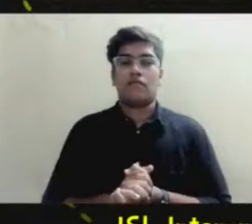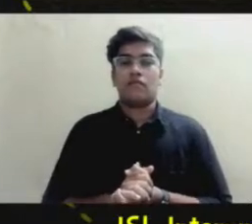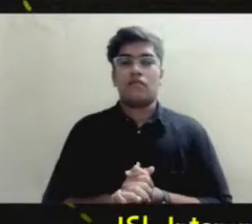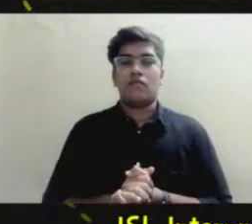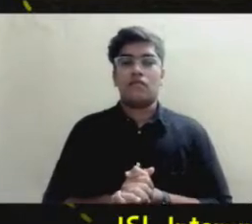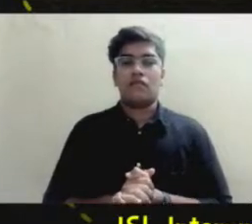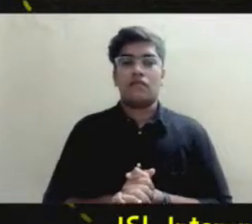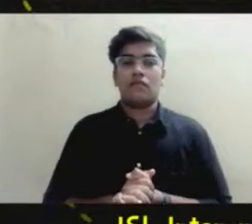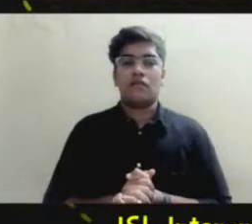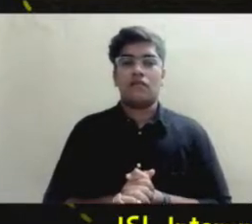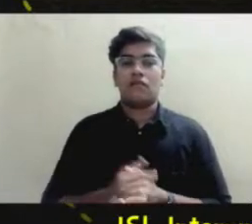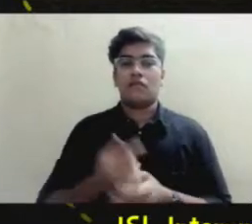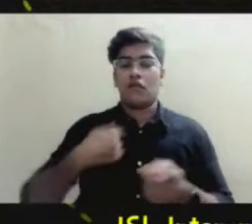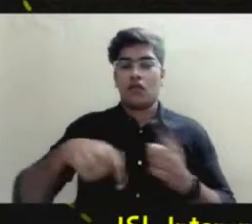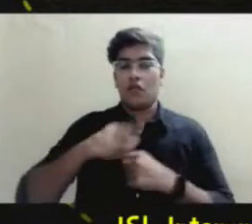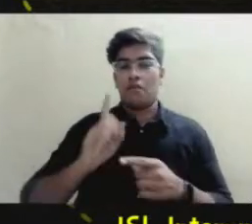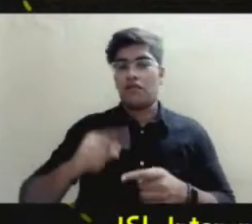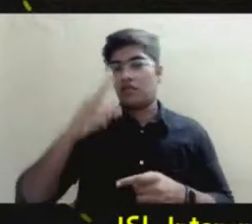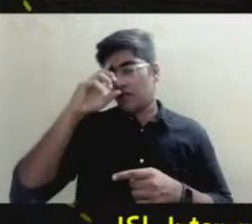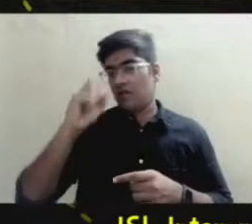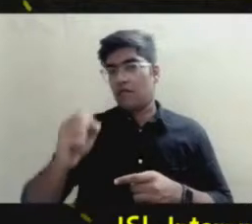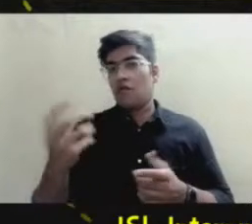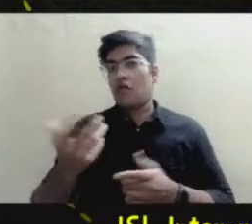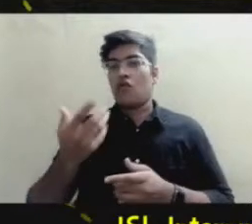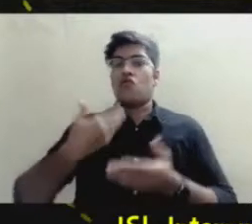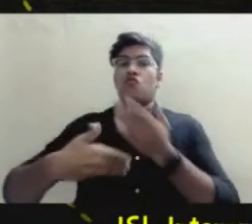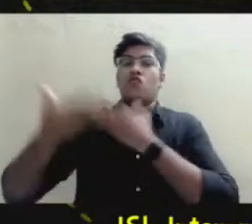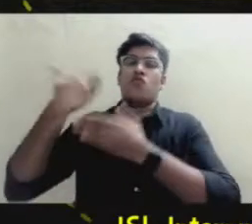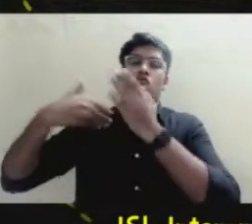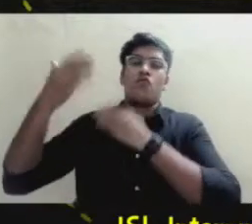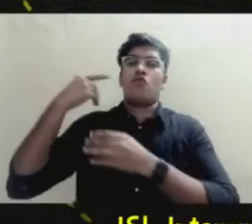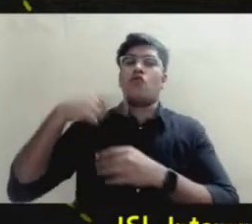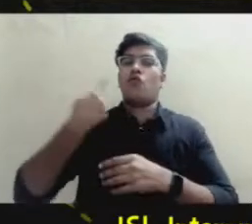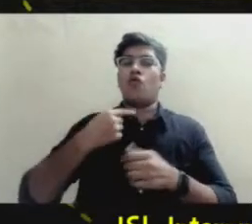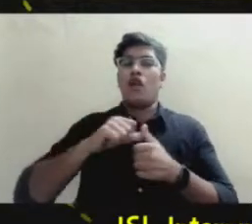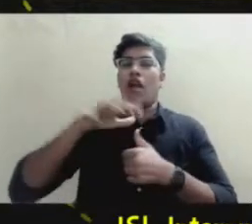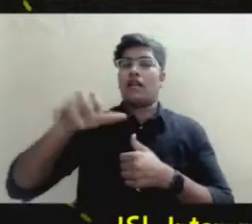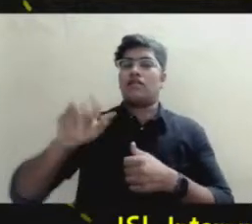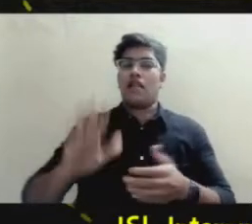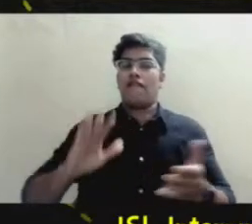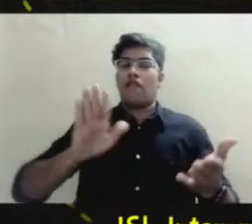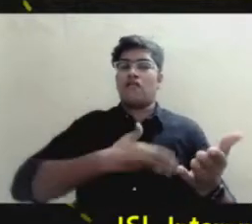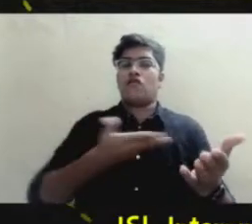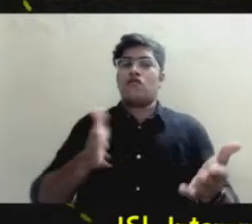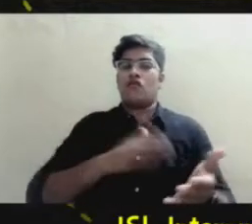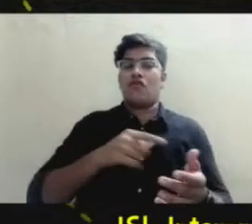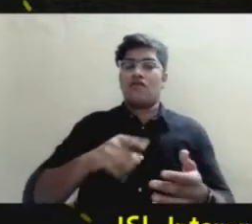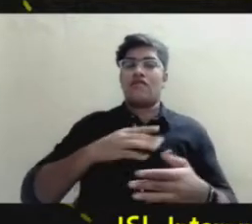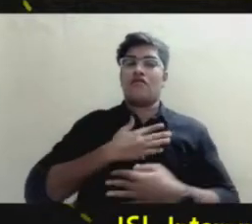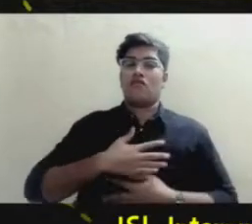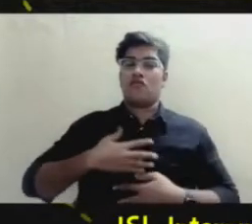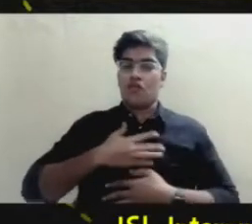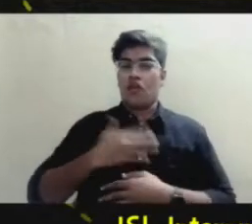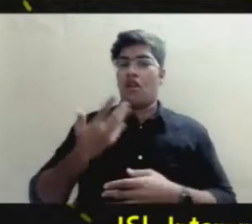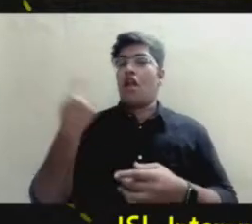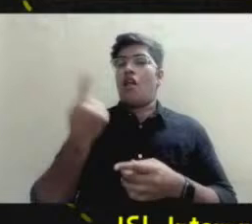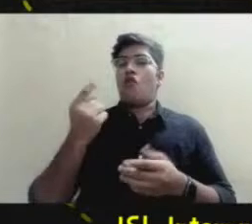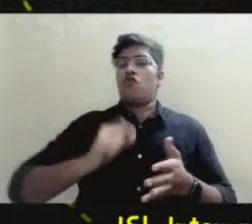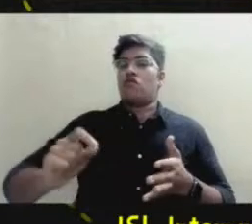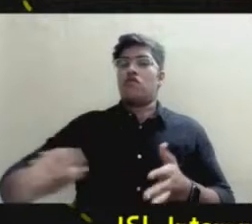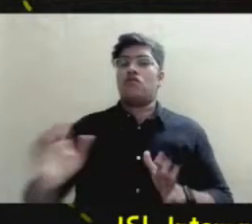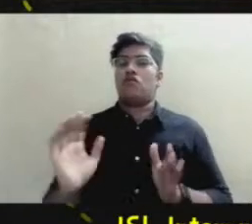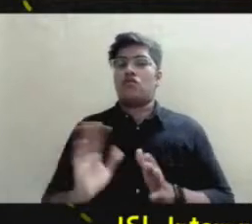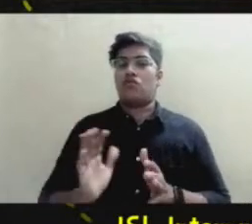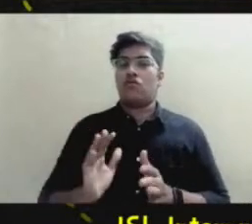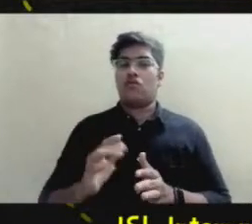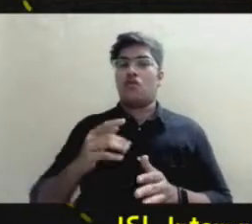We should keep in mind who historically had access to enjoy this music and not just compose it. What